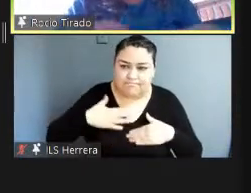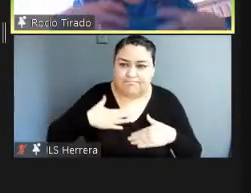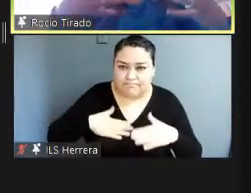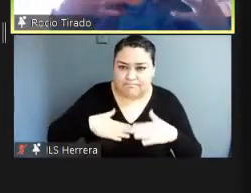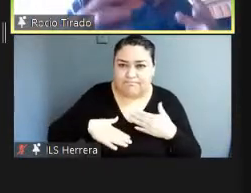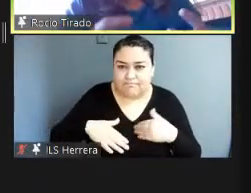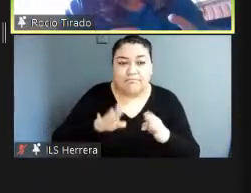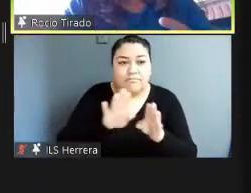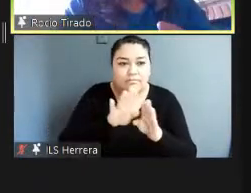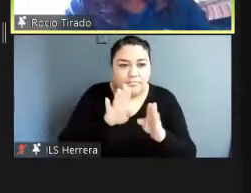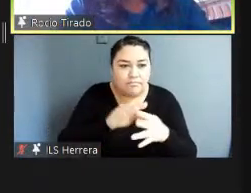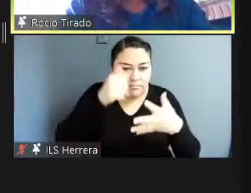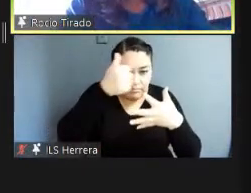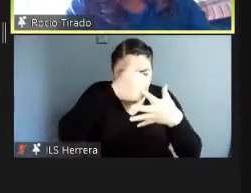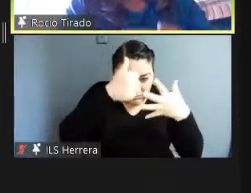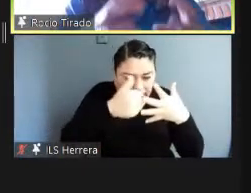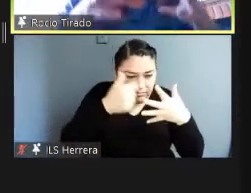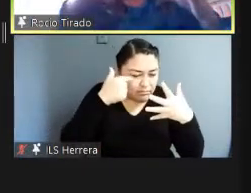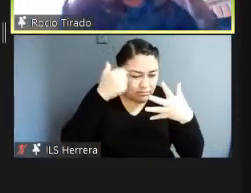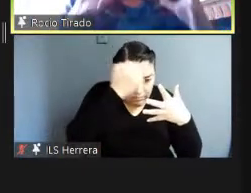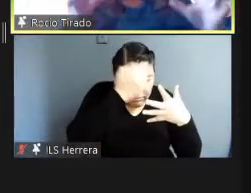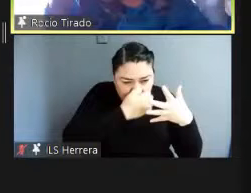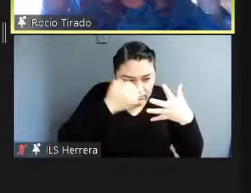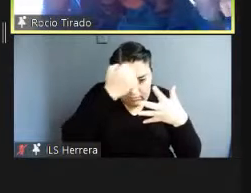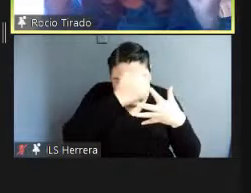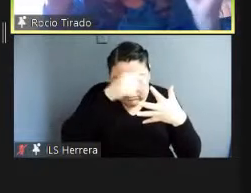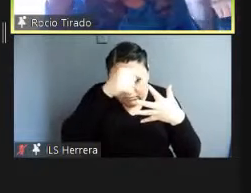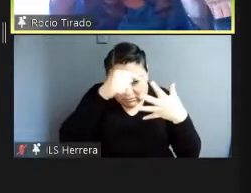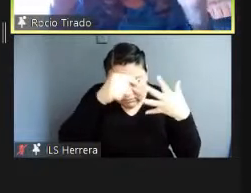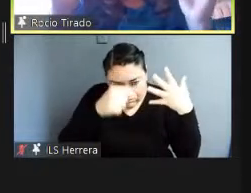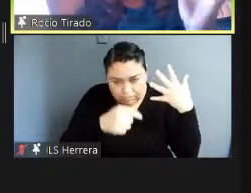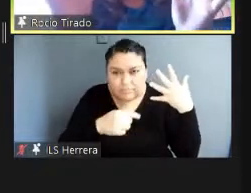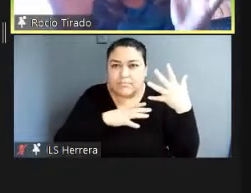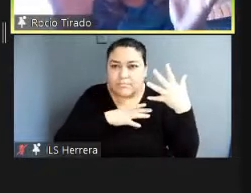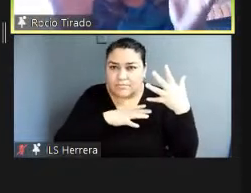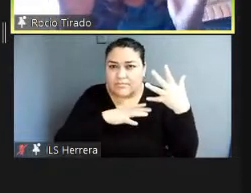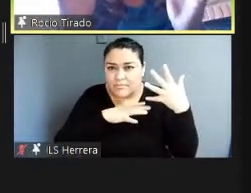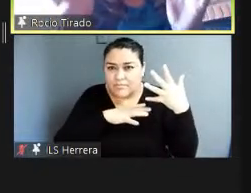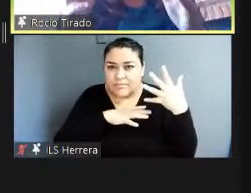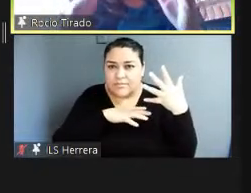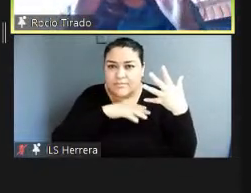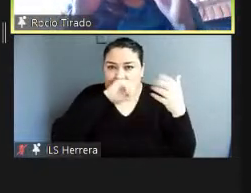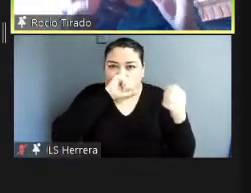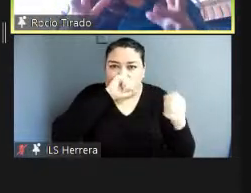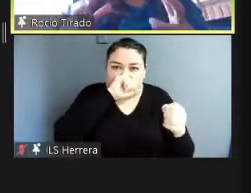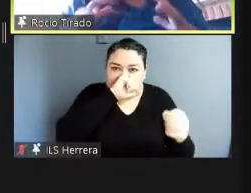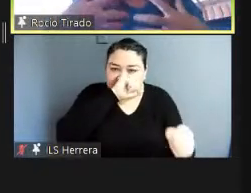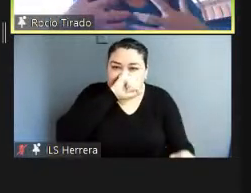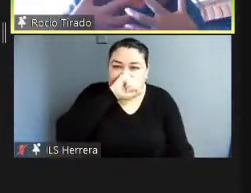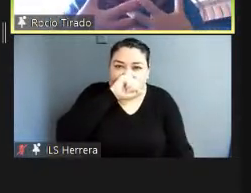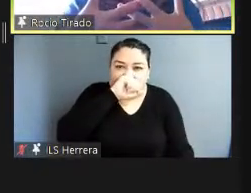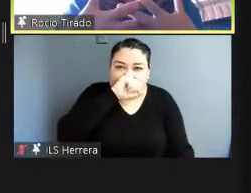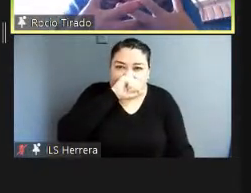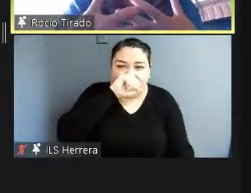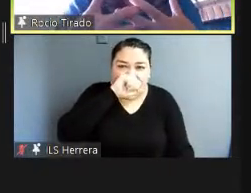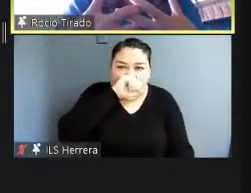It was a very hard work to check each of the competencies and the attributes. And we had to make sure that